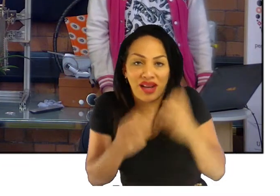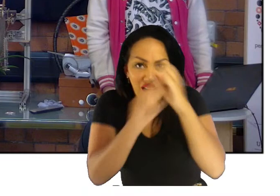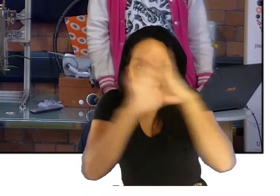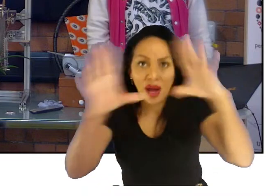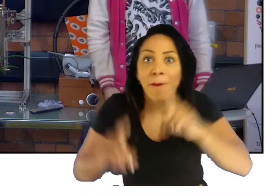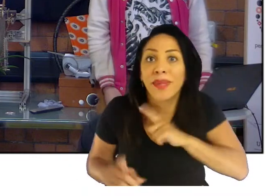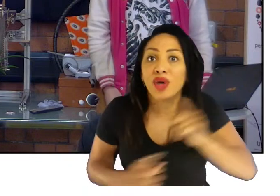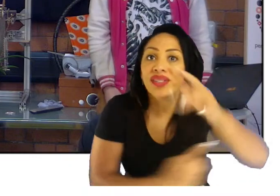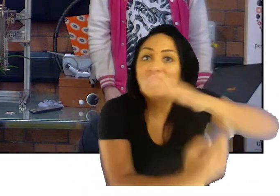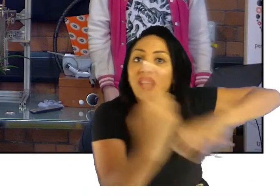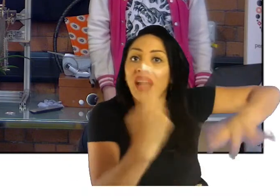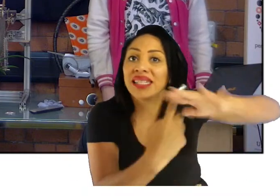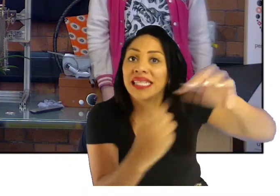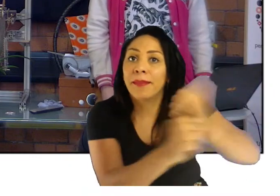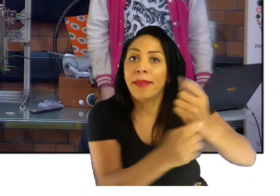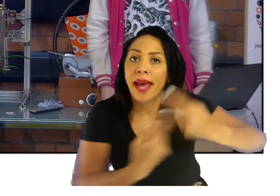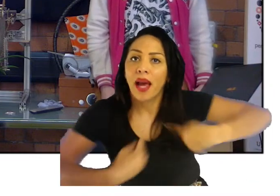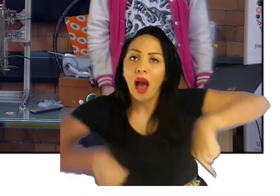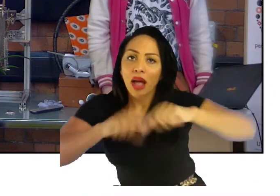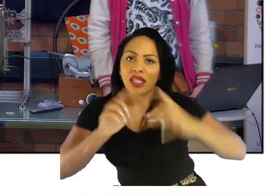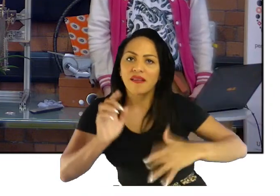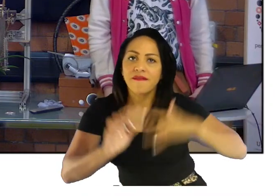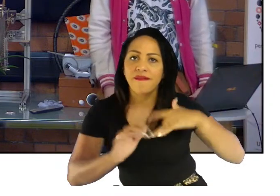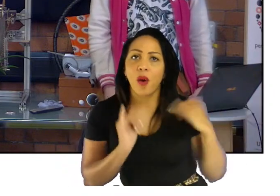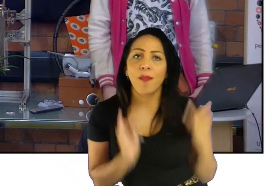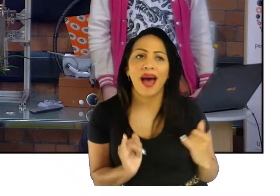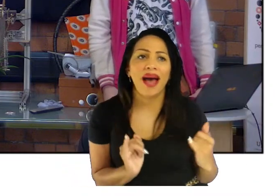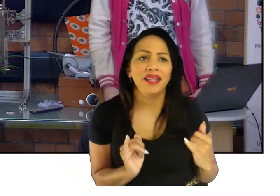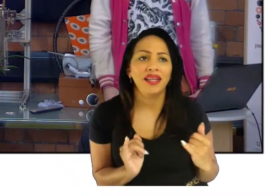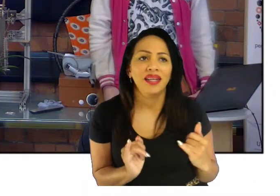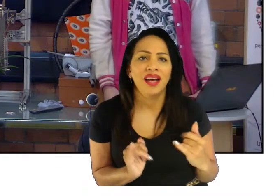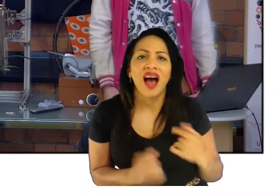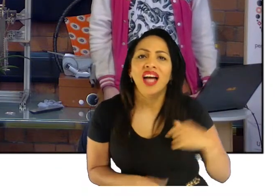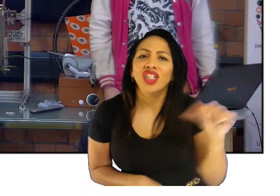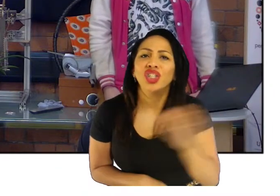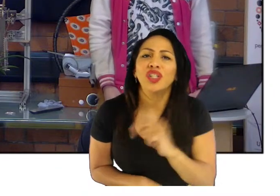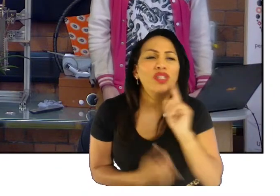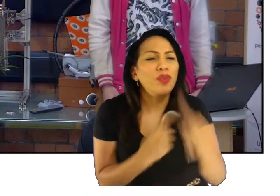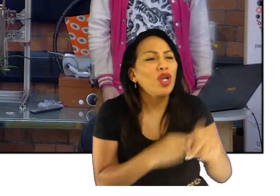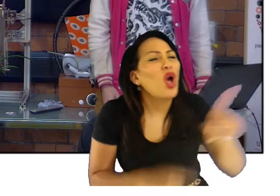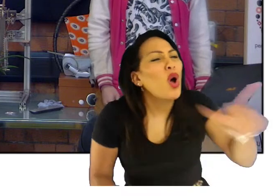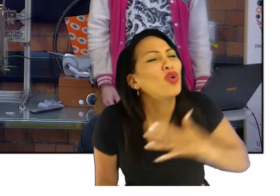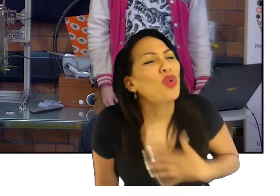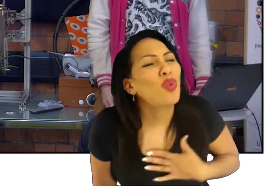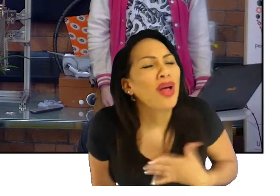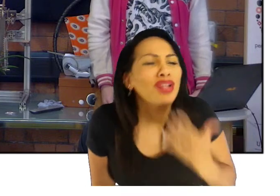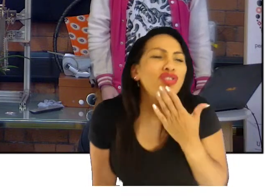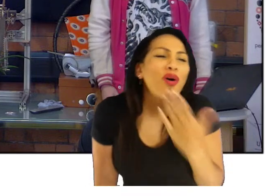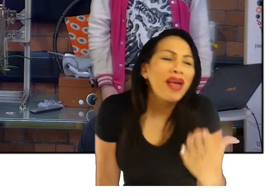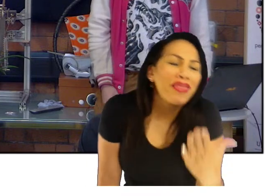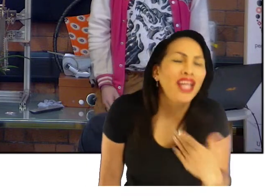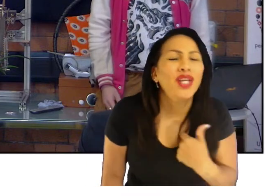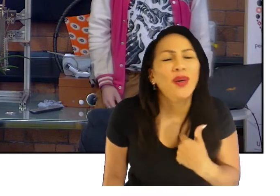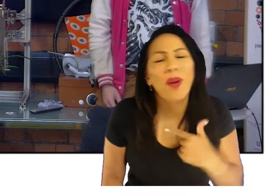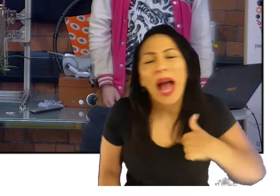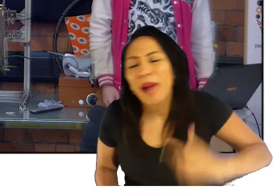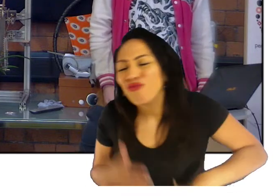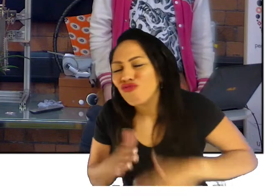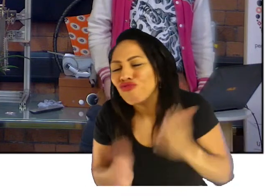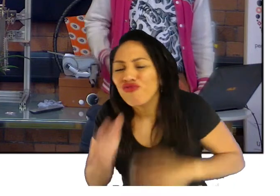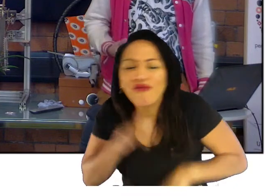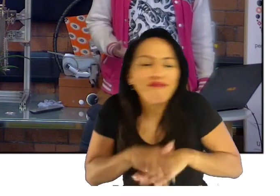bad, we should be oh, thank you, I'm so sorry that I'm so rubbish. Instead, how else can